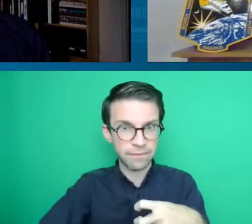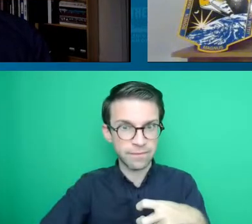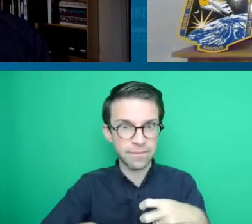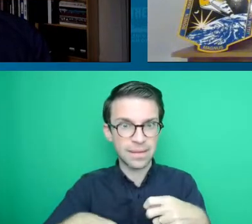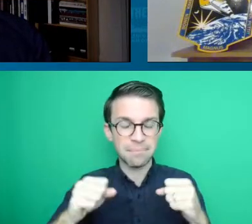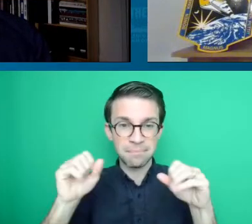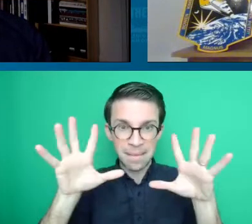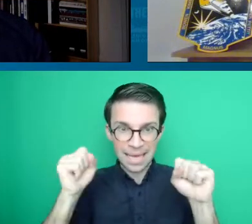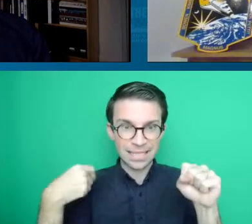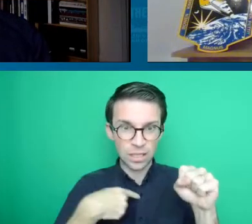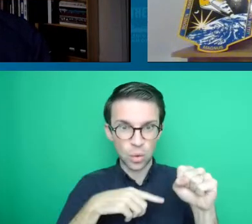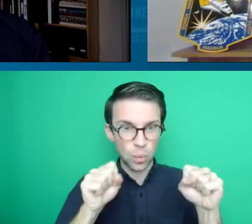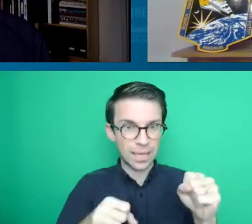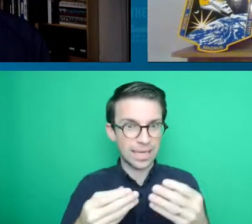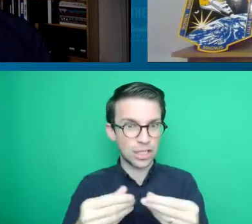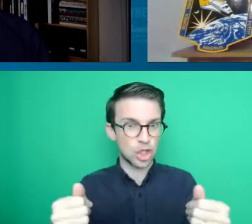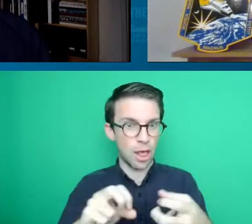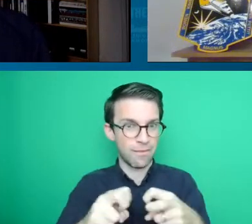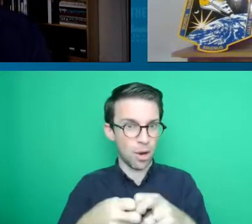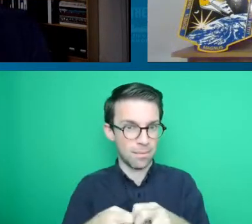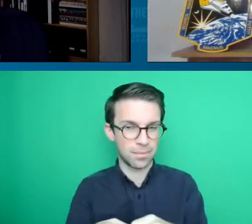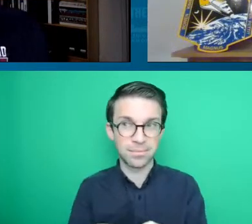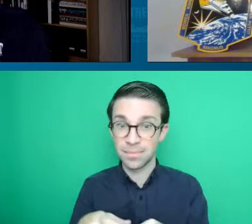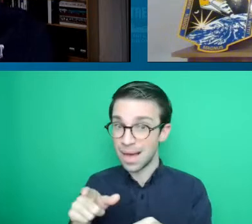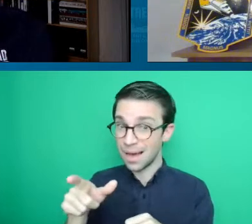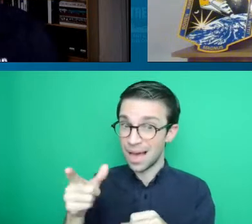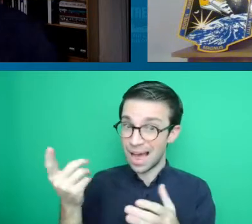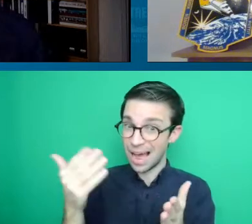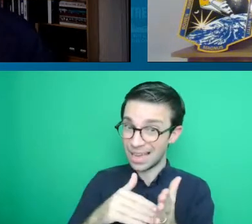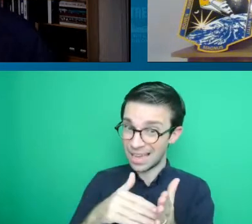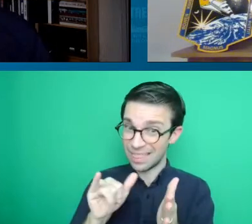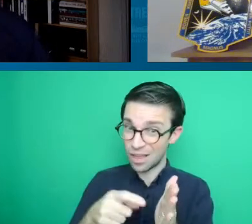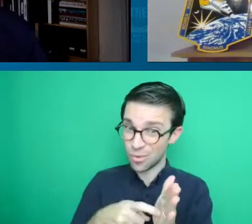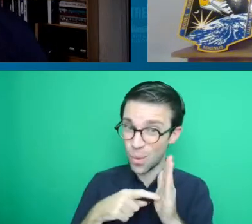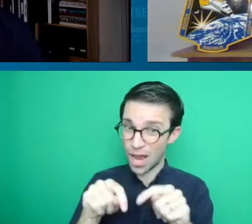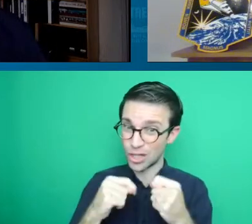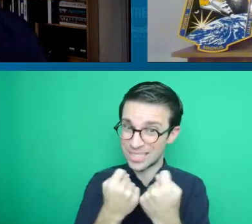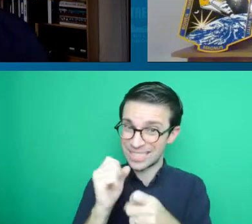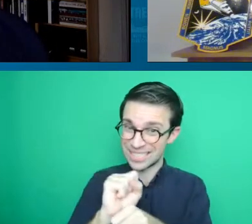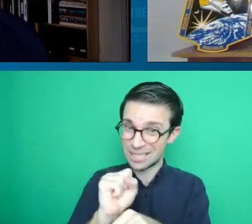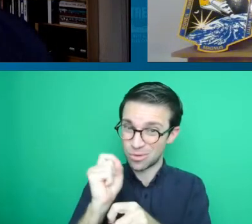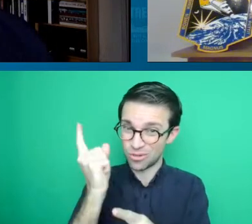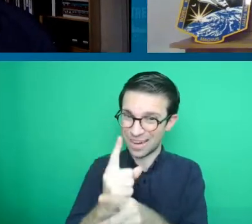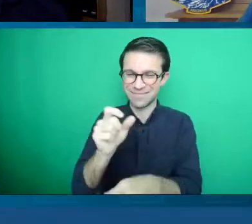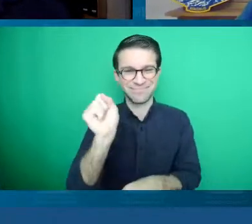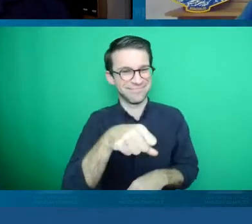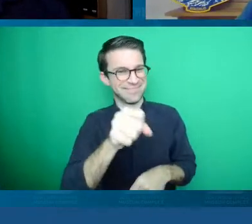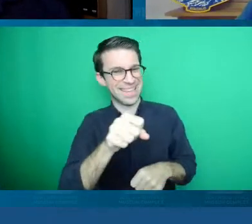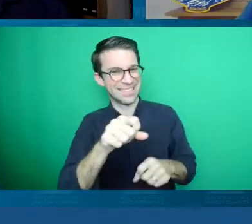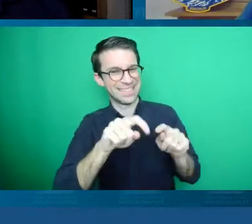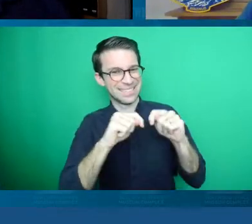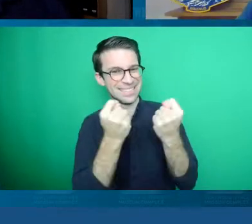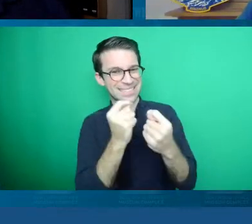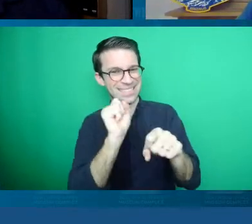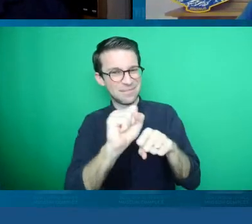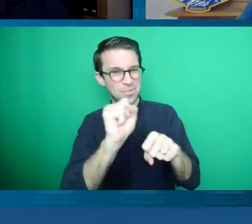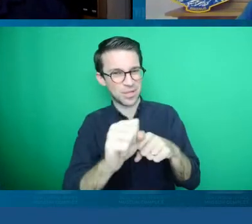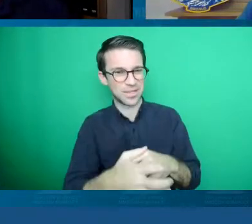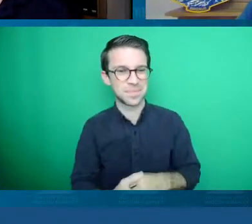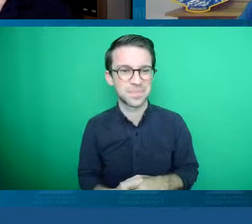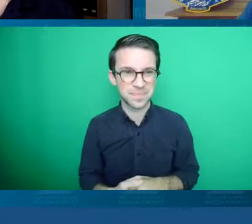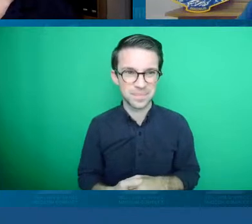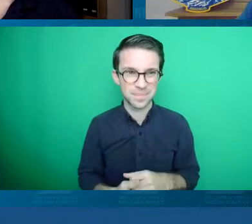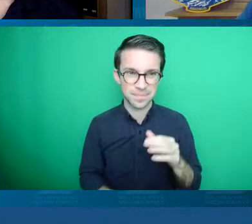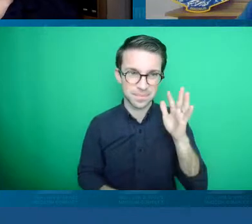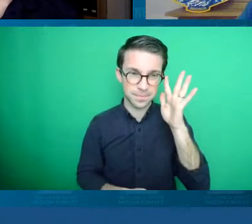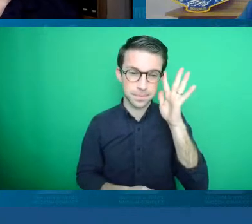solve it at all. And there's that teamwork again. Yes, it is. Absolute teamwork. Yeah. All right. So here's another question